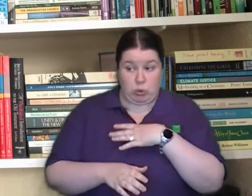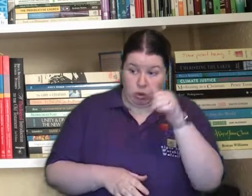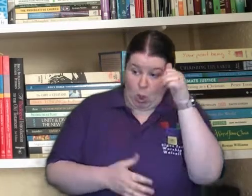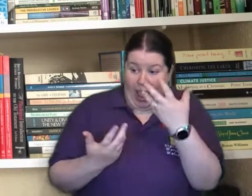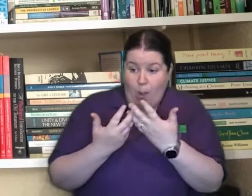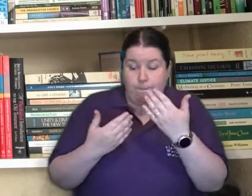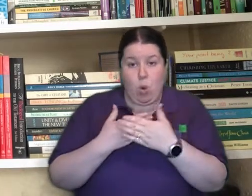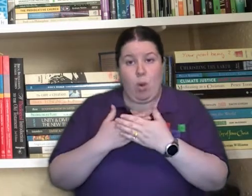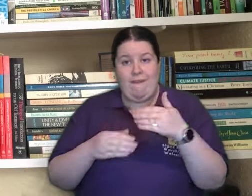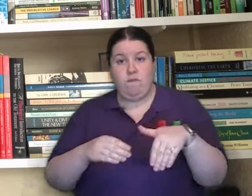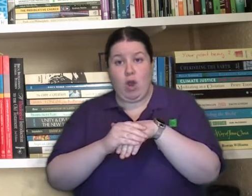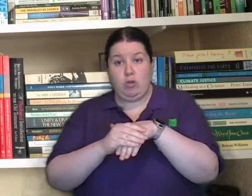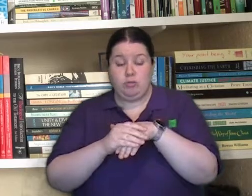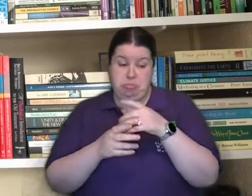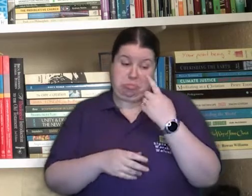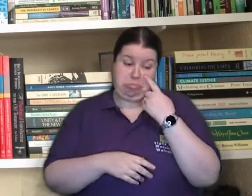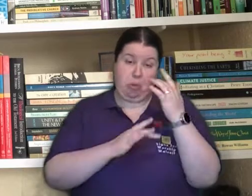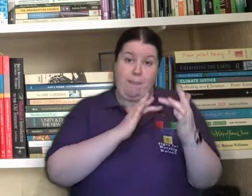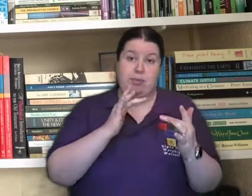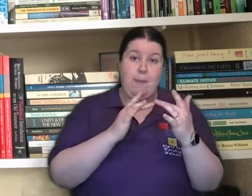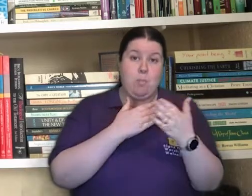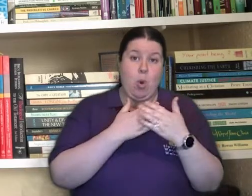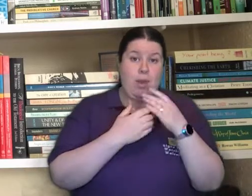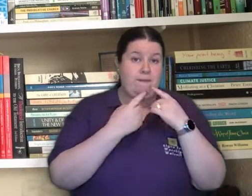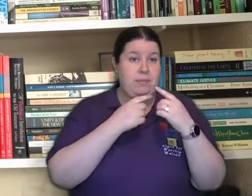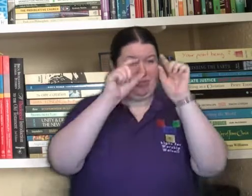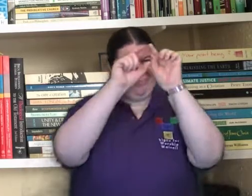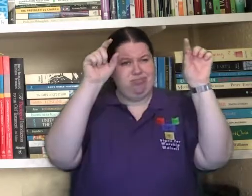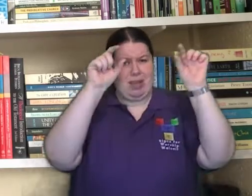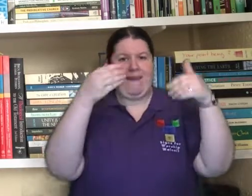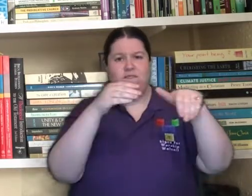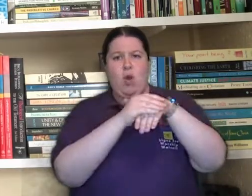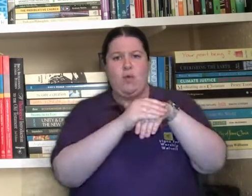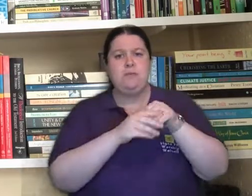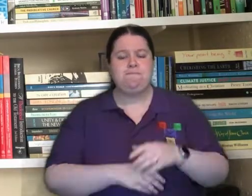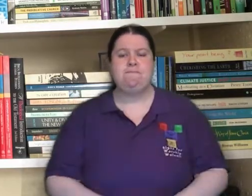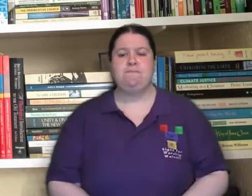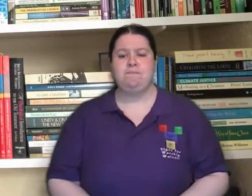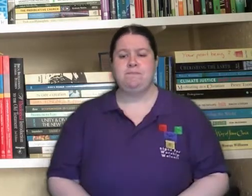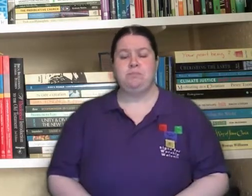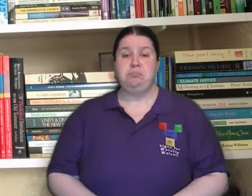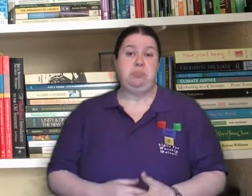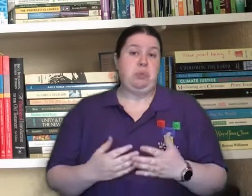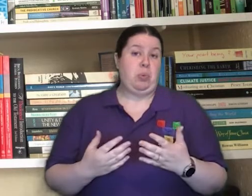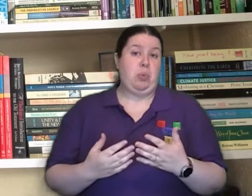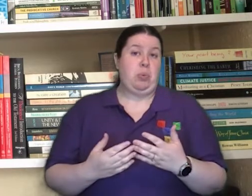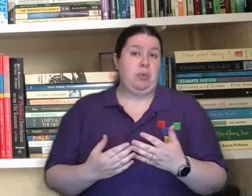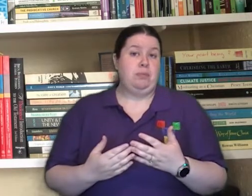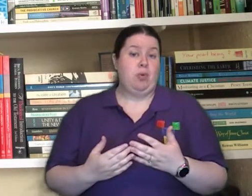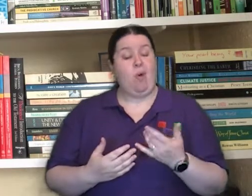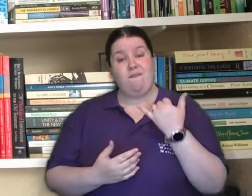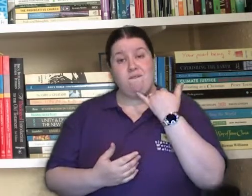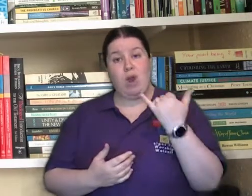how you can get involved in church work, then again, head over to the website under the Get Involved tab, you'll find some information.